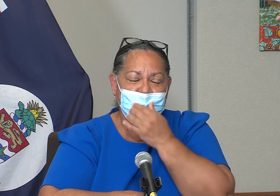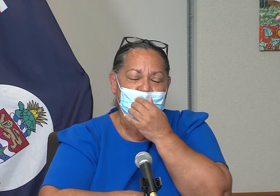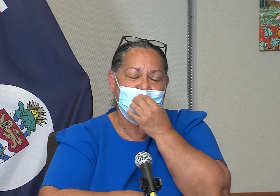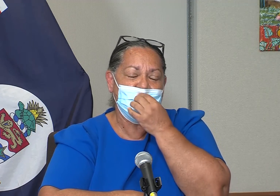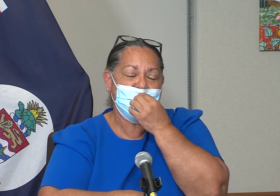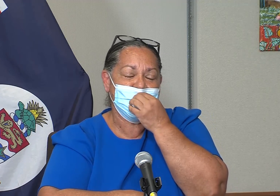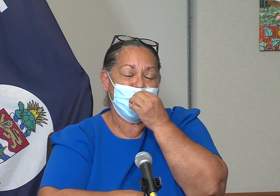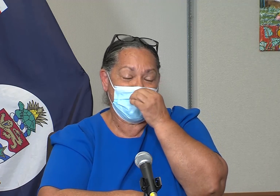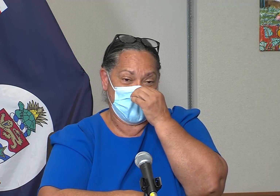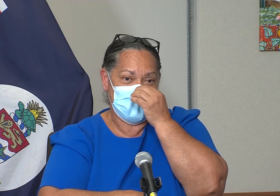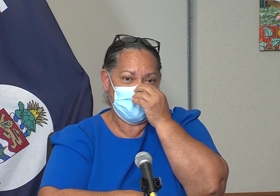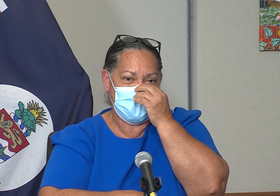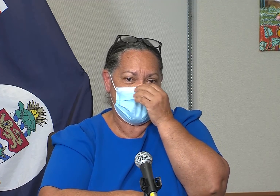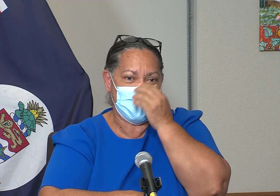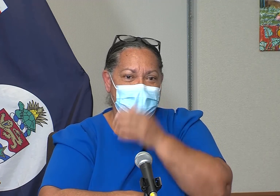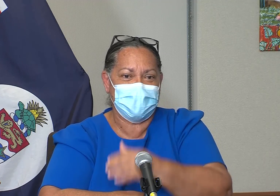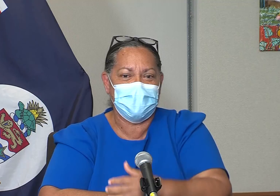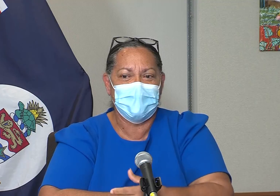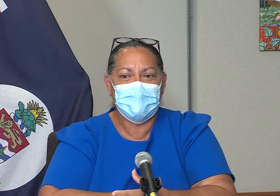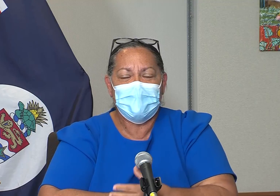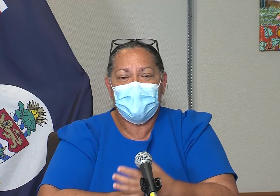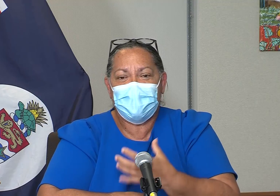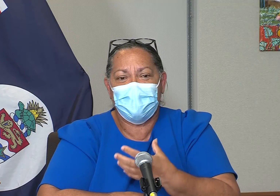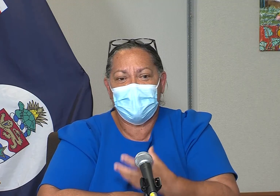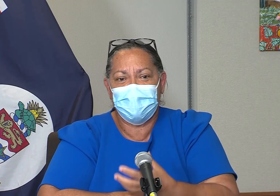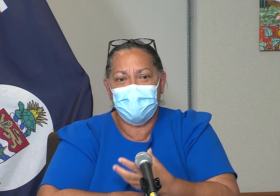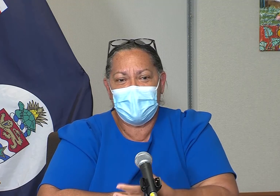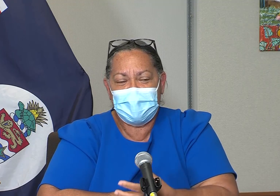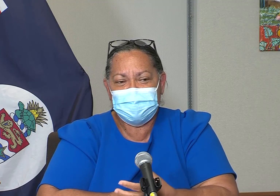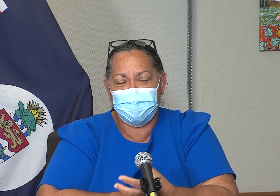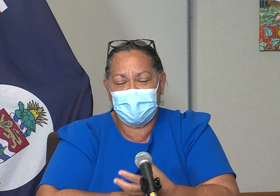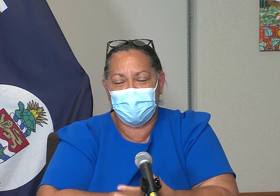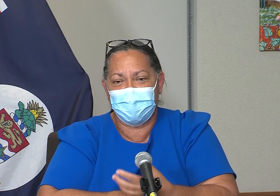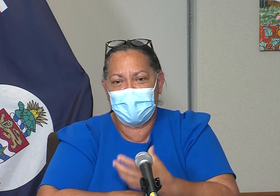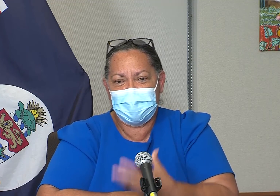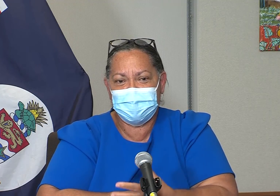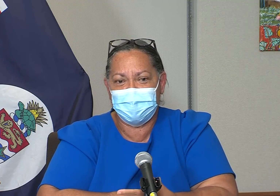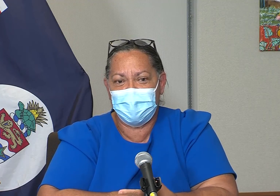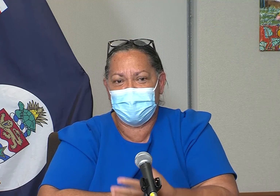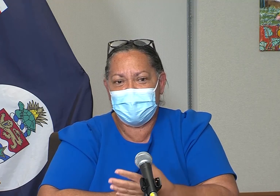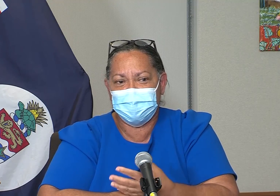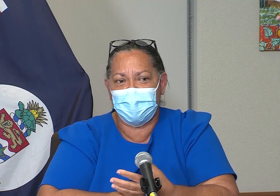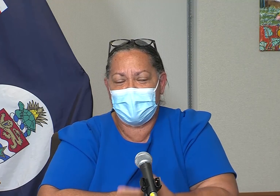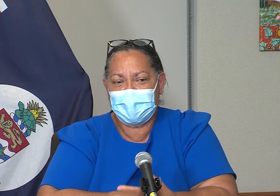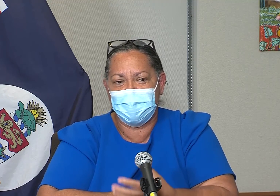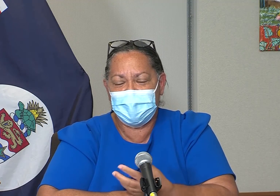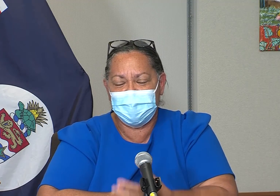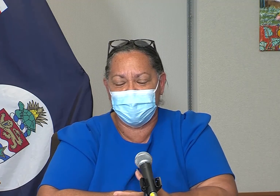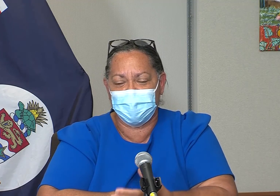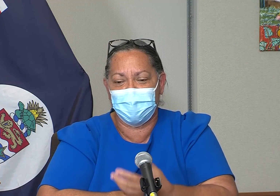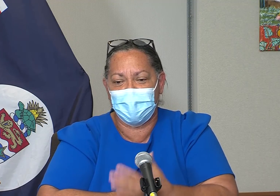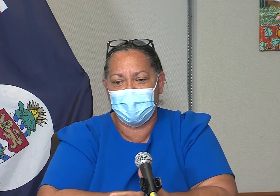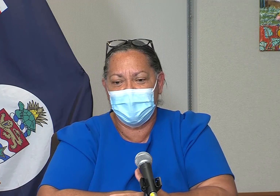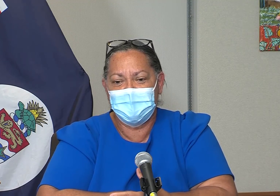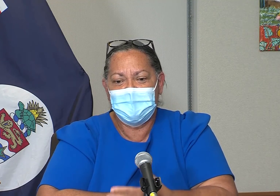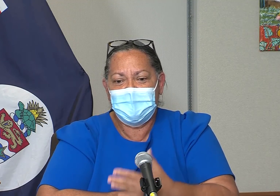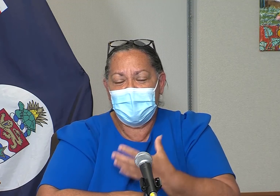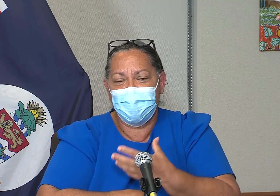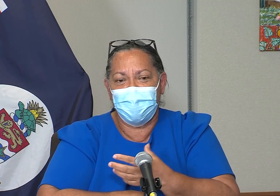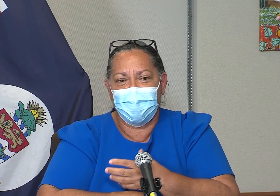know we have a lot of machoism in the Caribbean, but wearing masks, if I could break it down and perhaps go back in my teacher